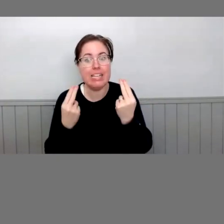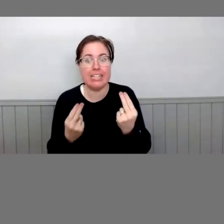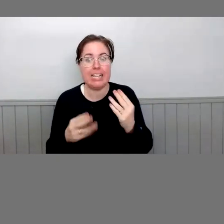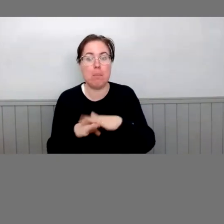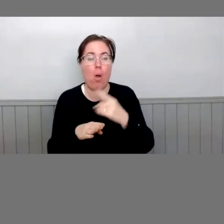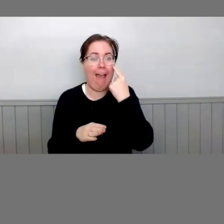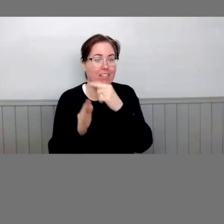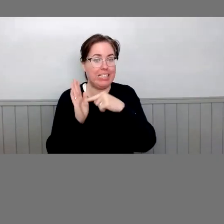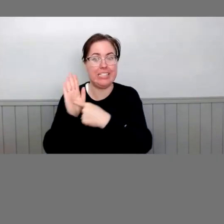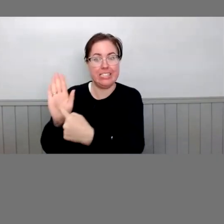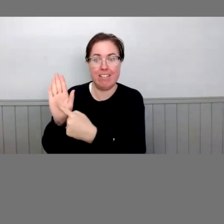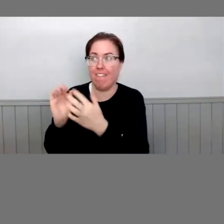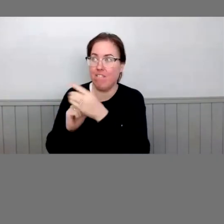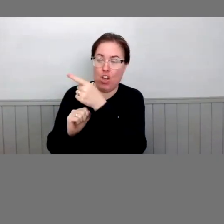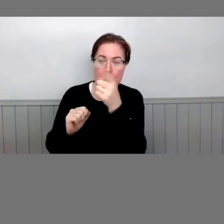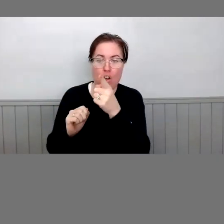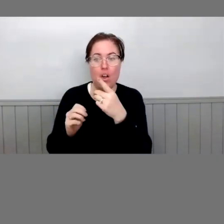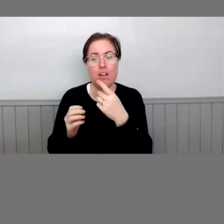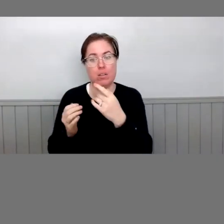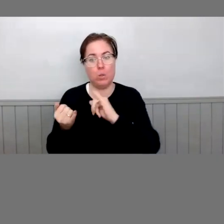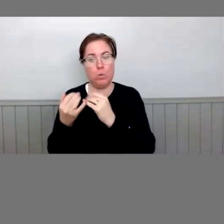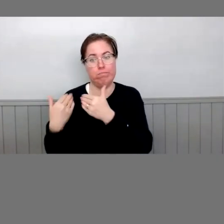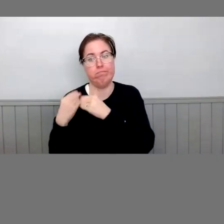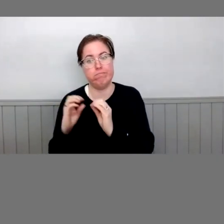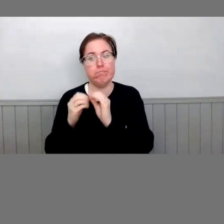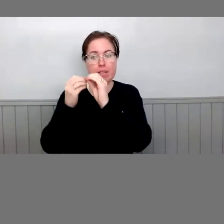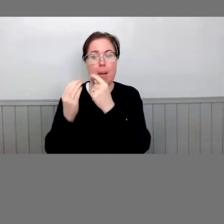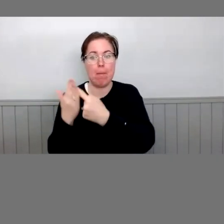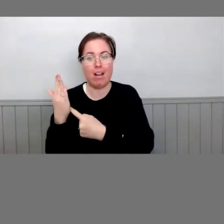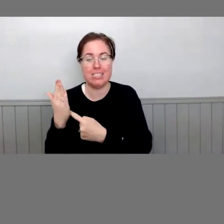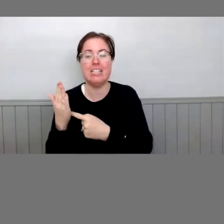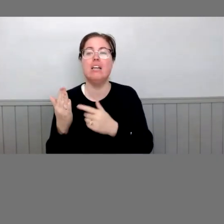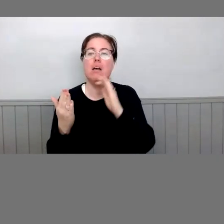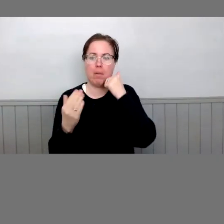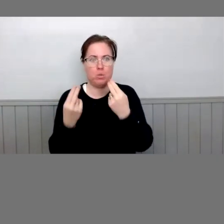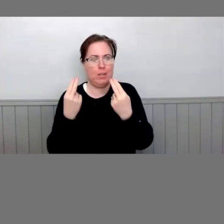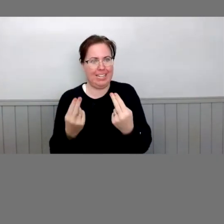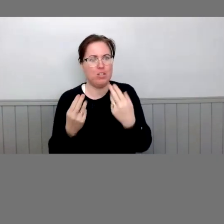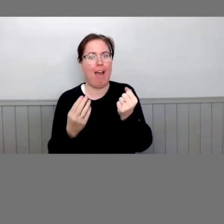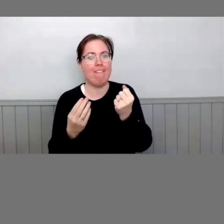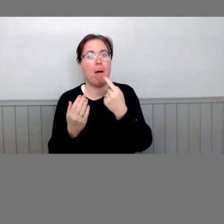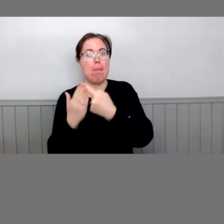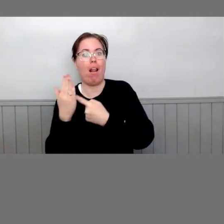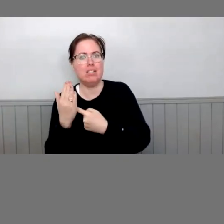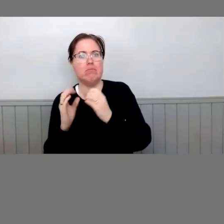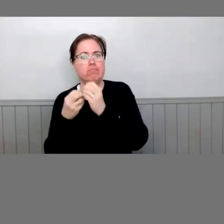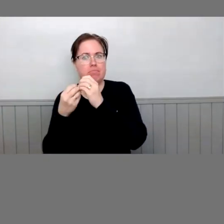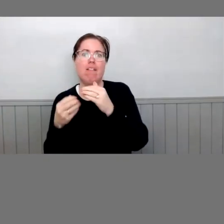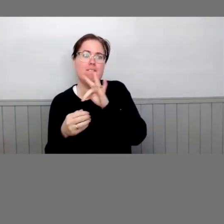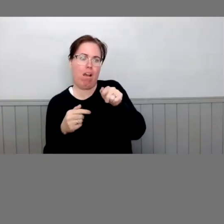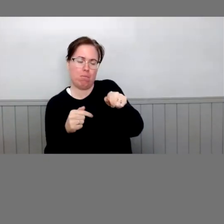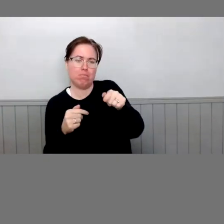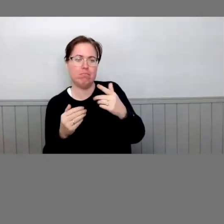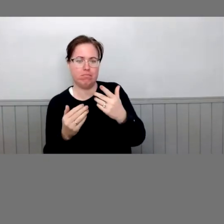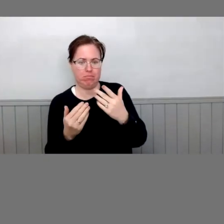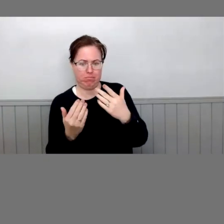policymakers, because we really need to be focused on evidence-informed policy. So without that evidence, it's harder to make